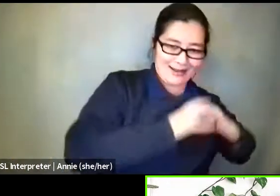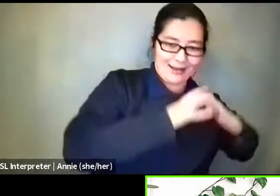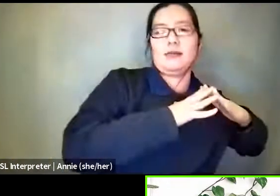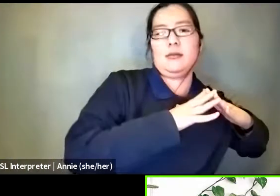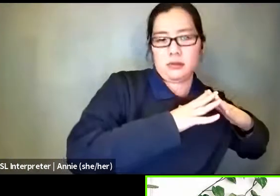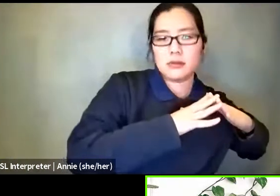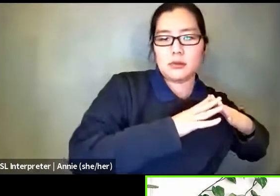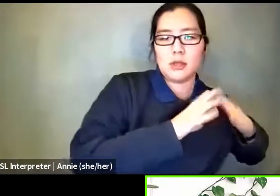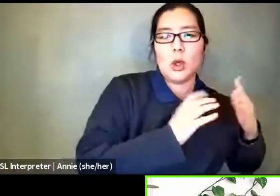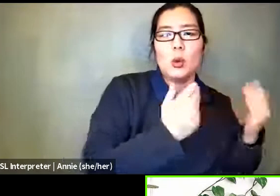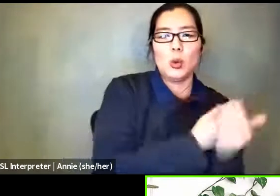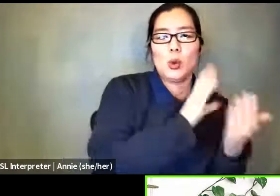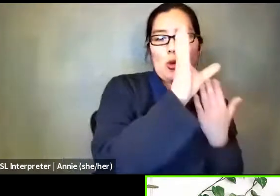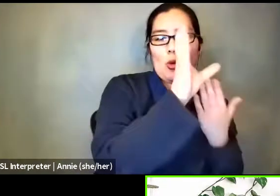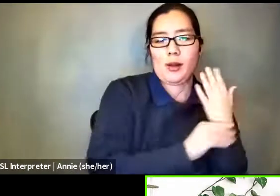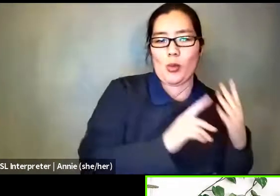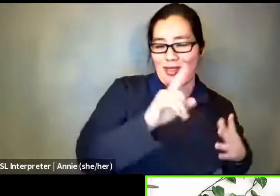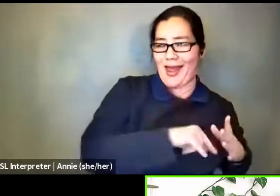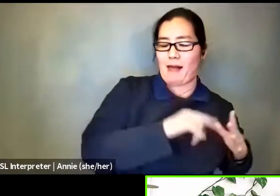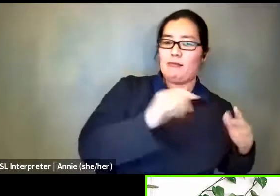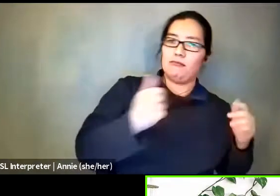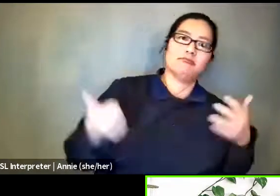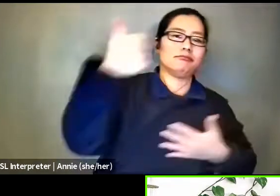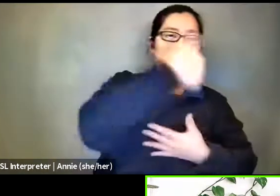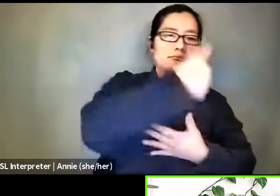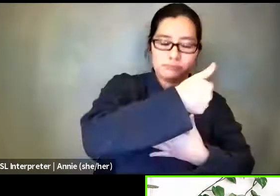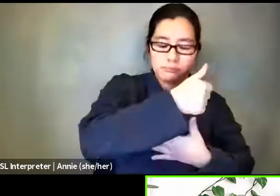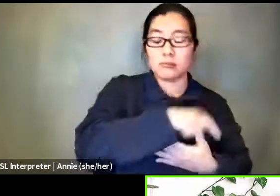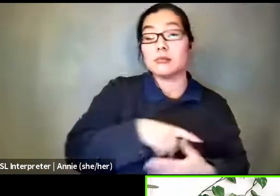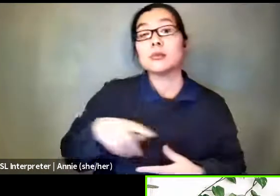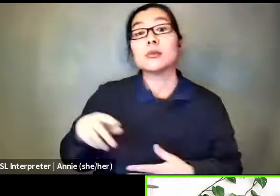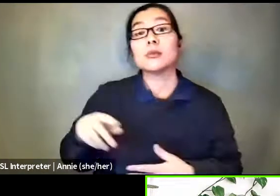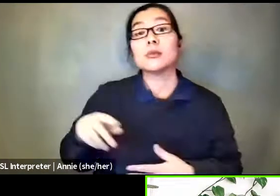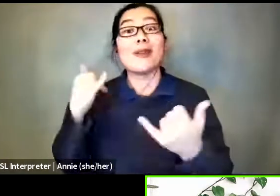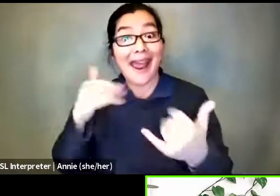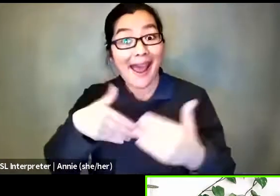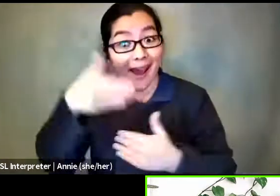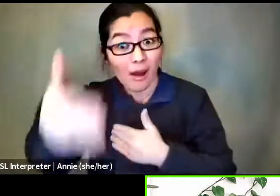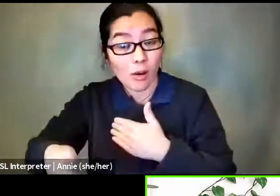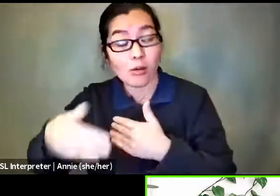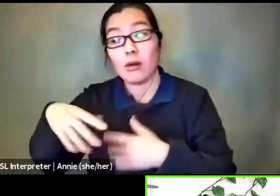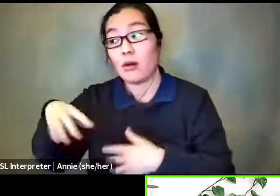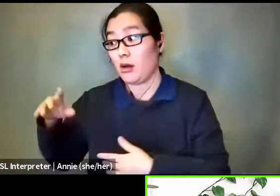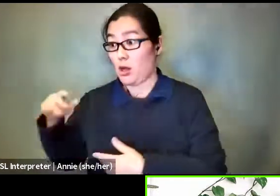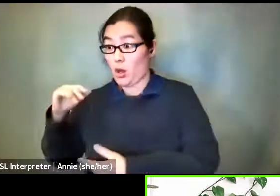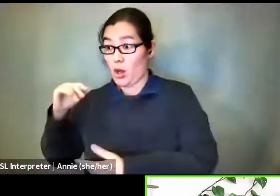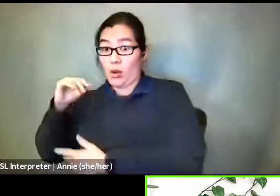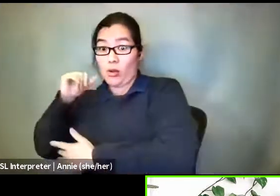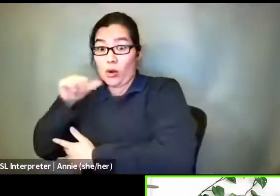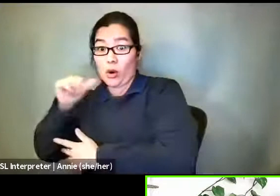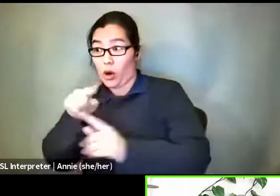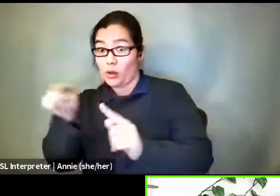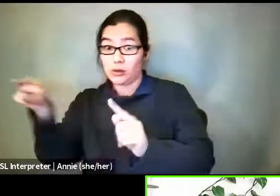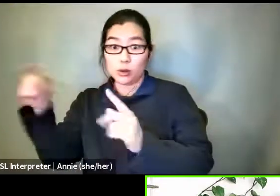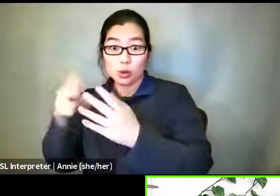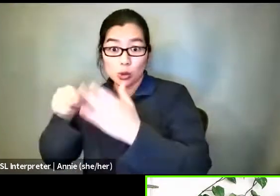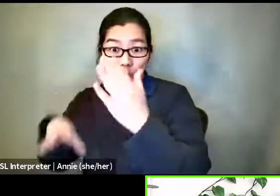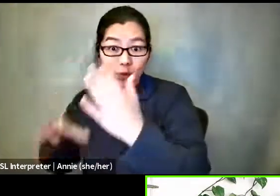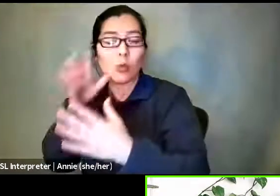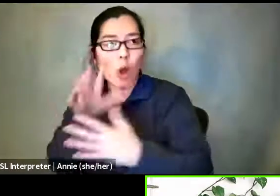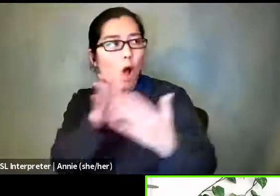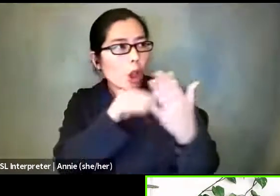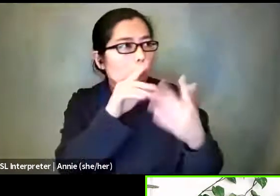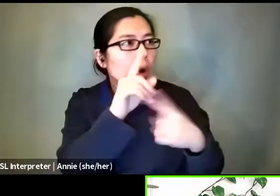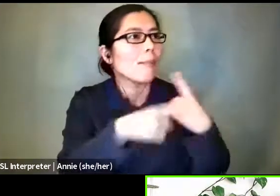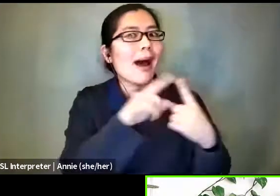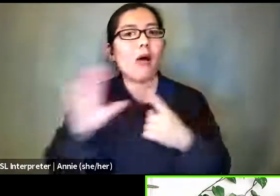perspective. All of these girls will learn about their culture at the top of every lesson and throughout the year. And the CS